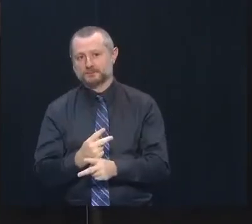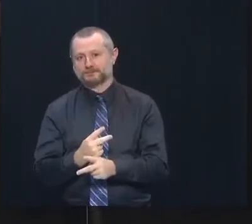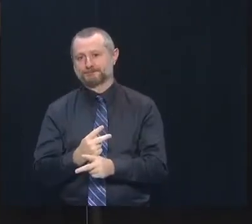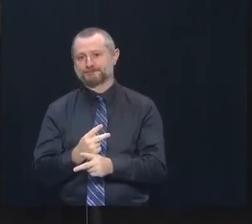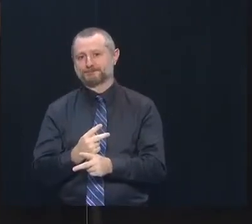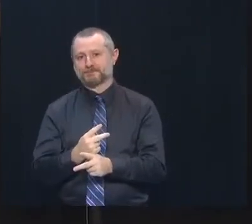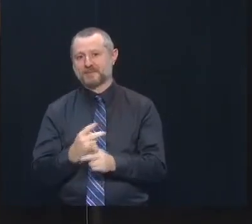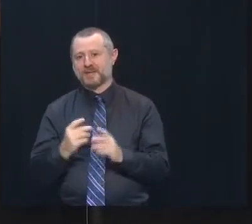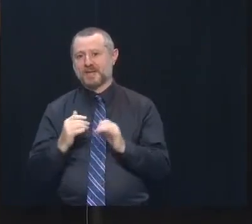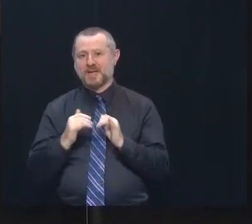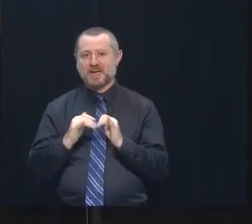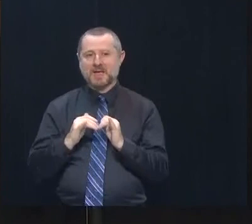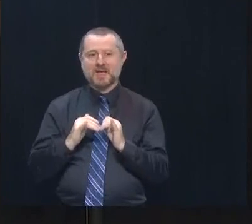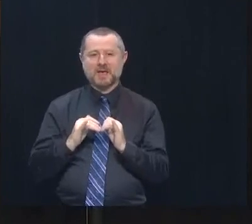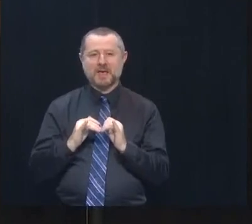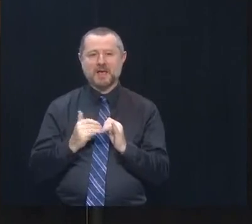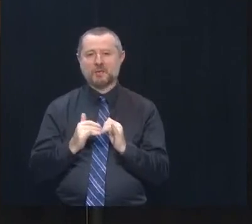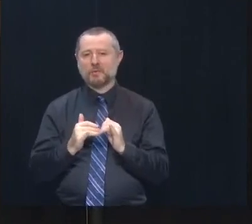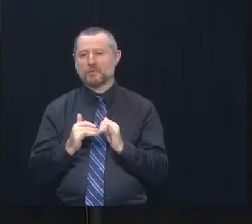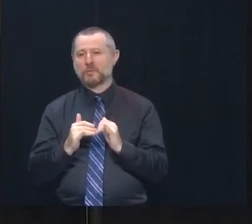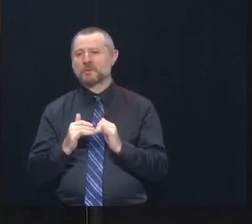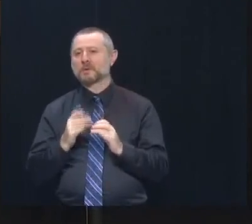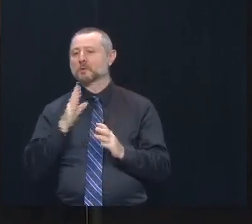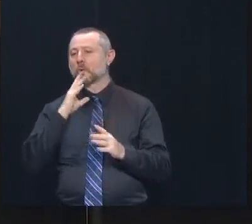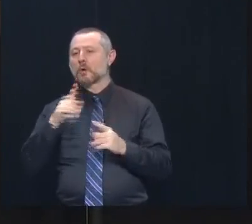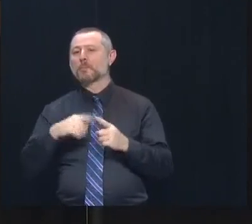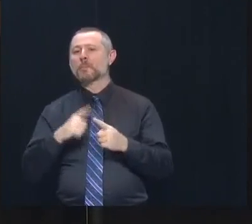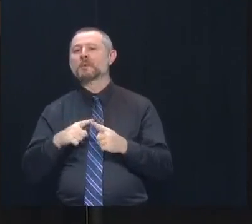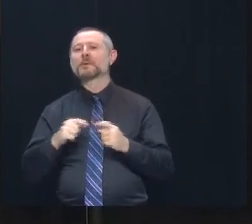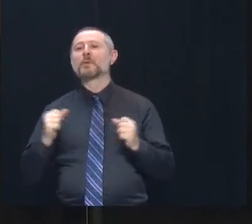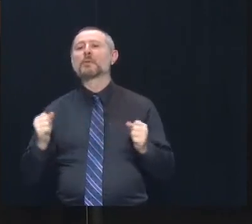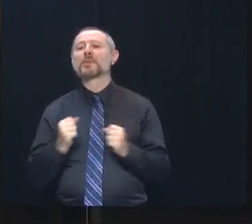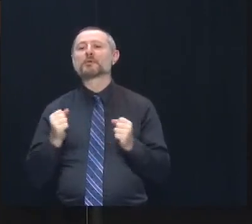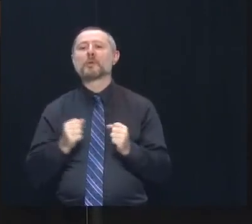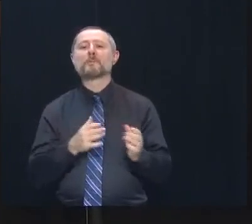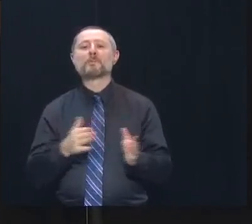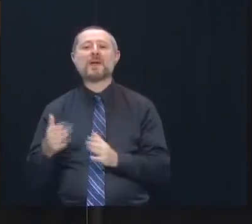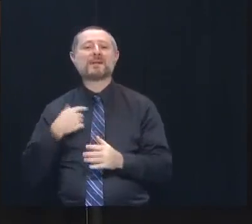how, part of what I was talking about in the winter plan,